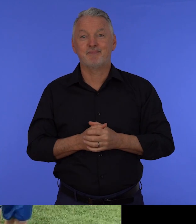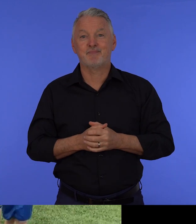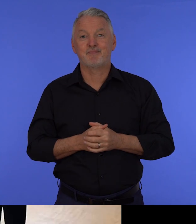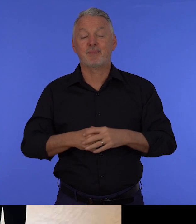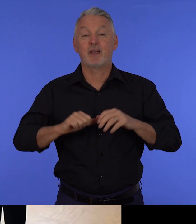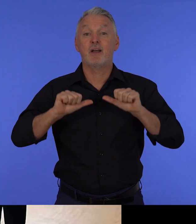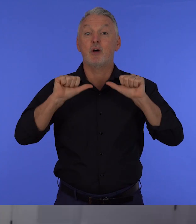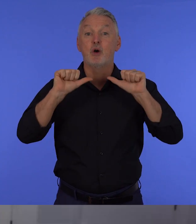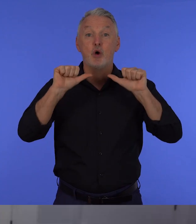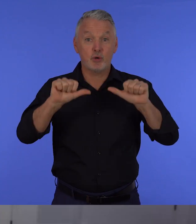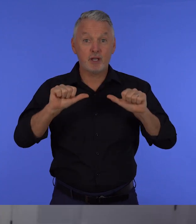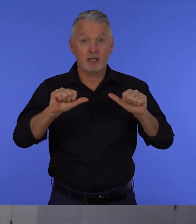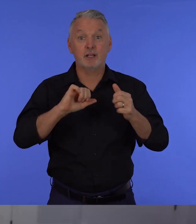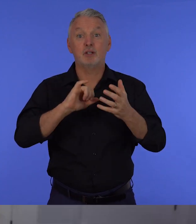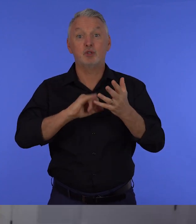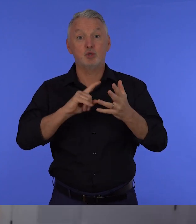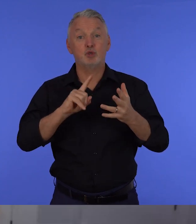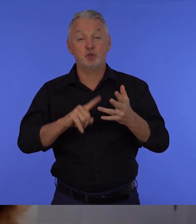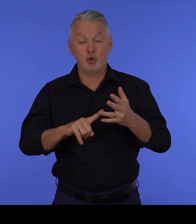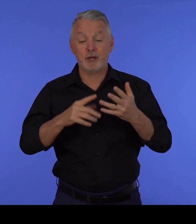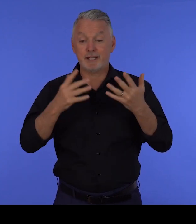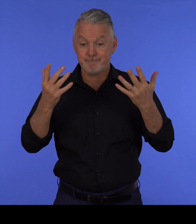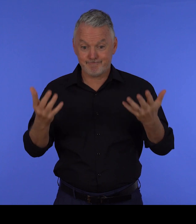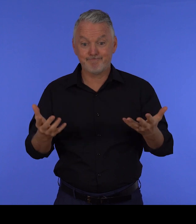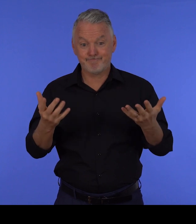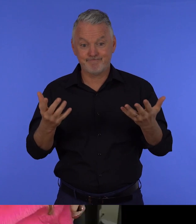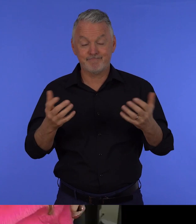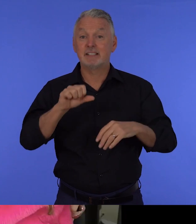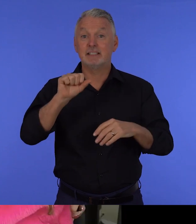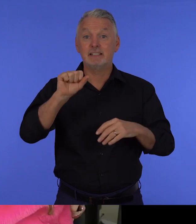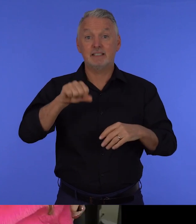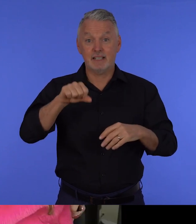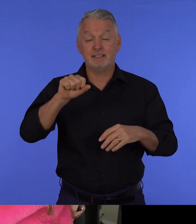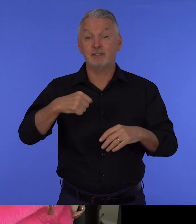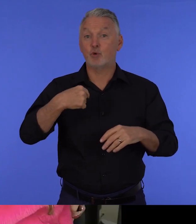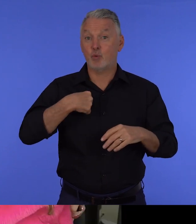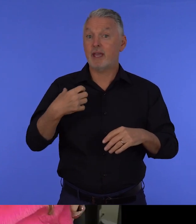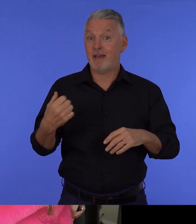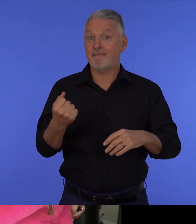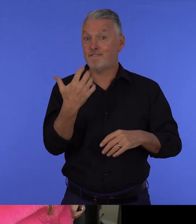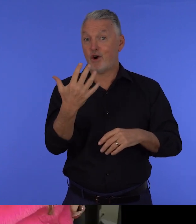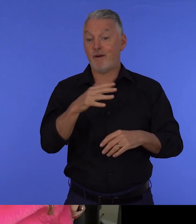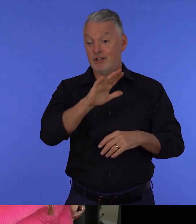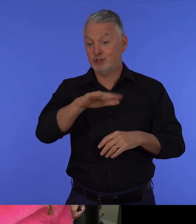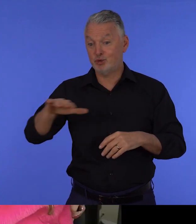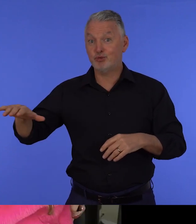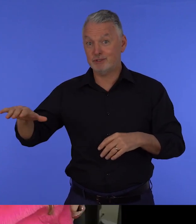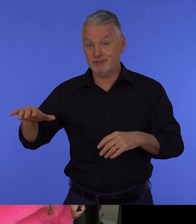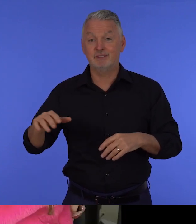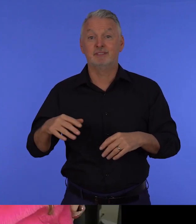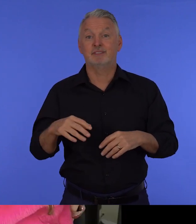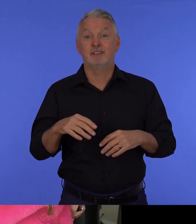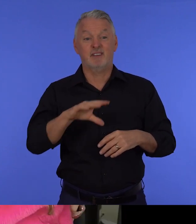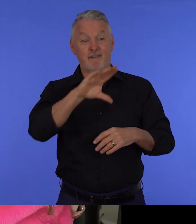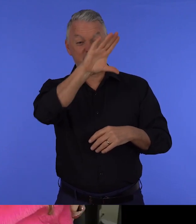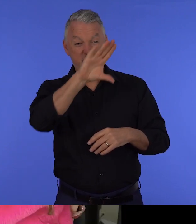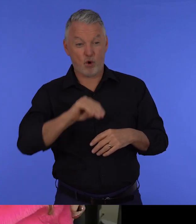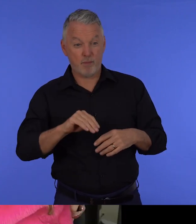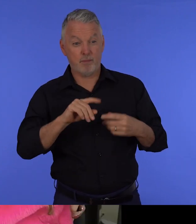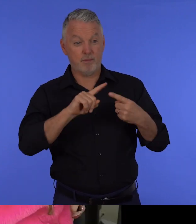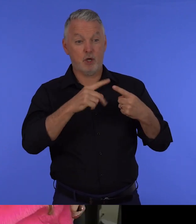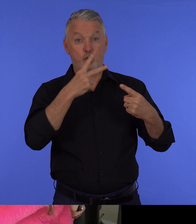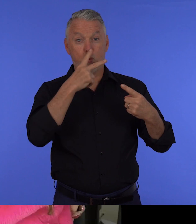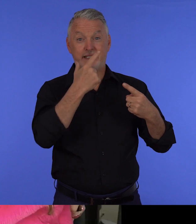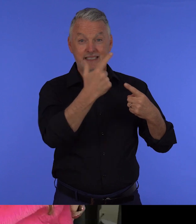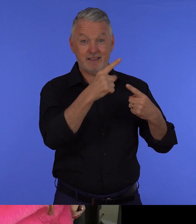share how you support Aubrey to live her best life. Okay, so as Bree said, we do